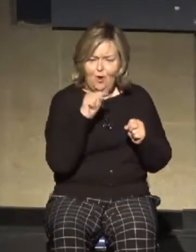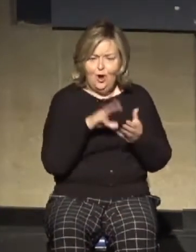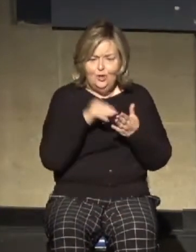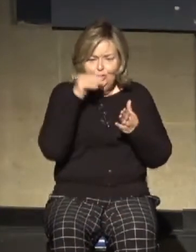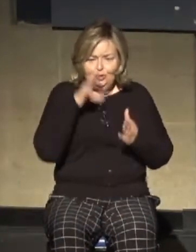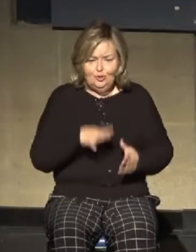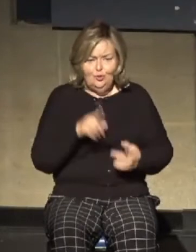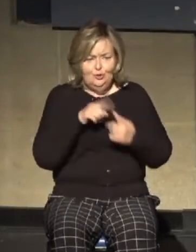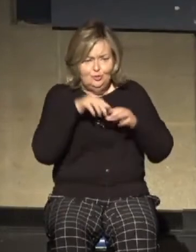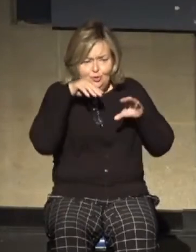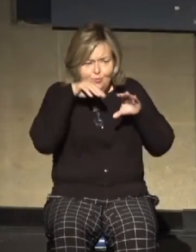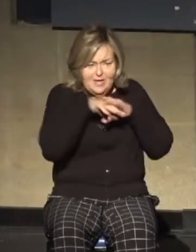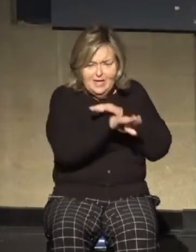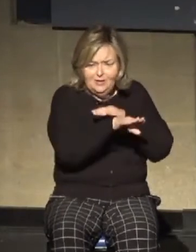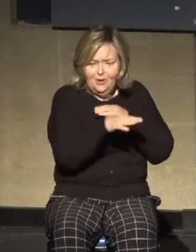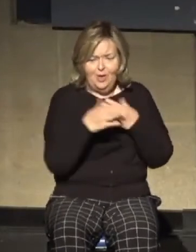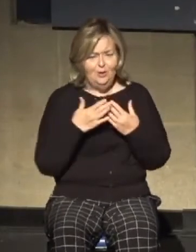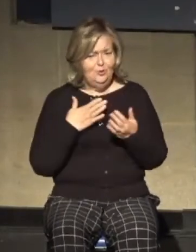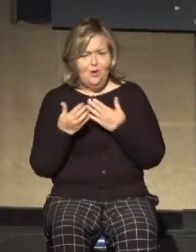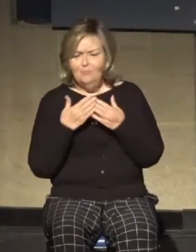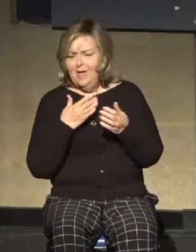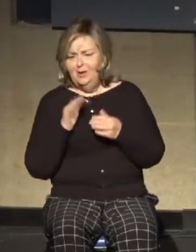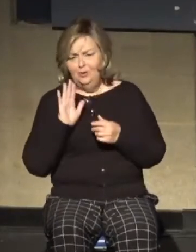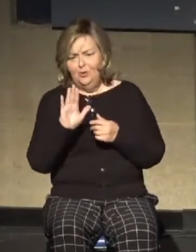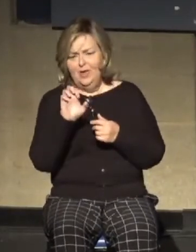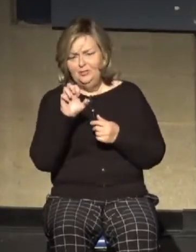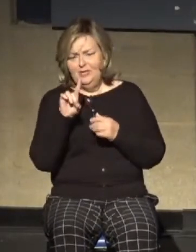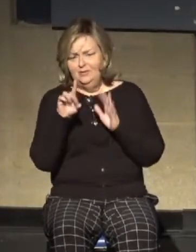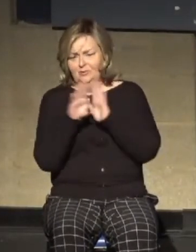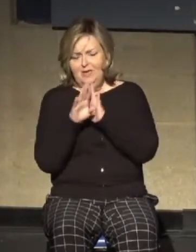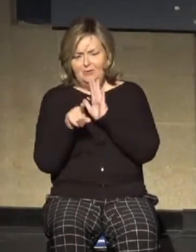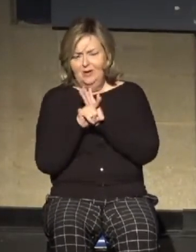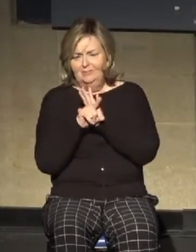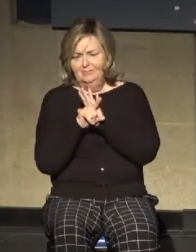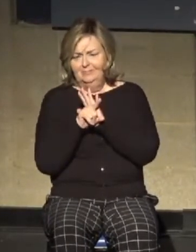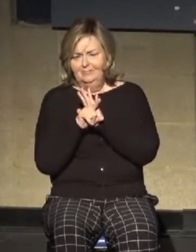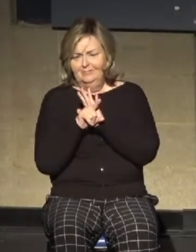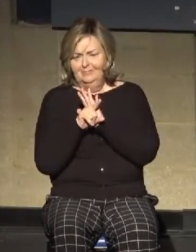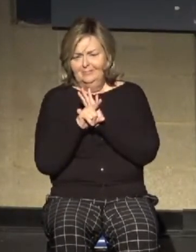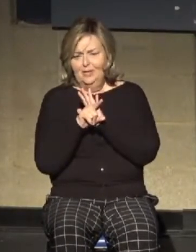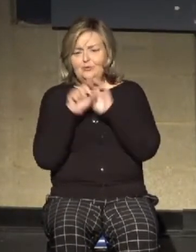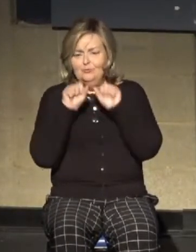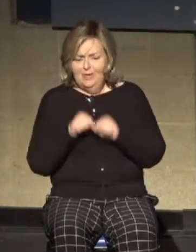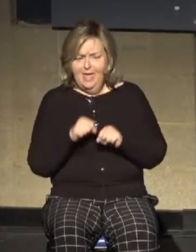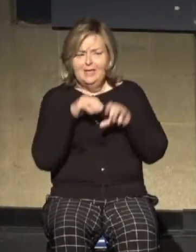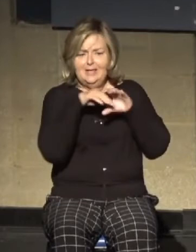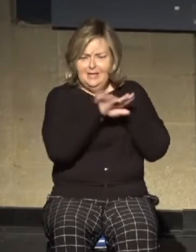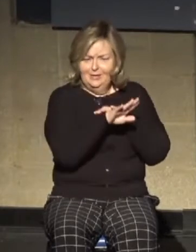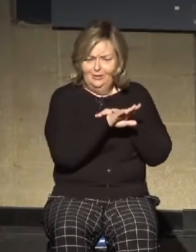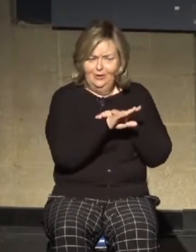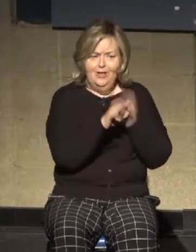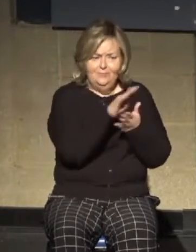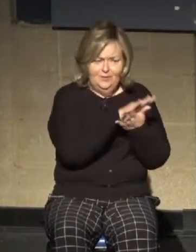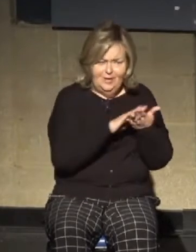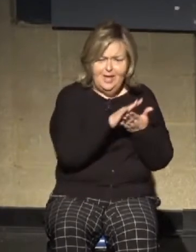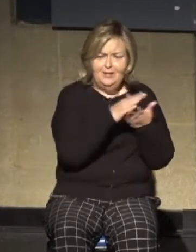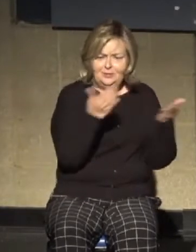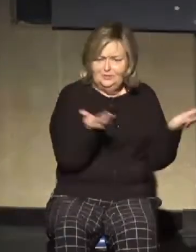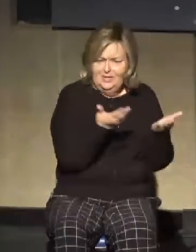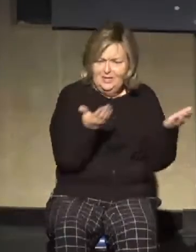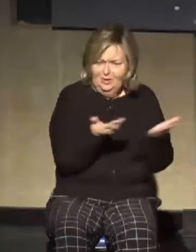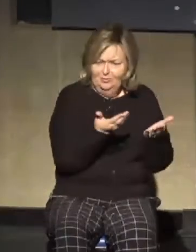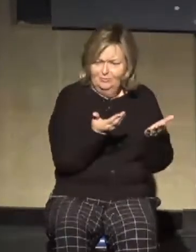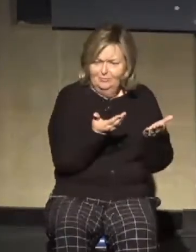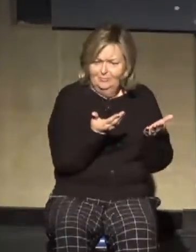enter college regardless of the educational background that a student has. The colleges here meet people where